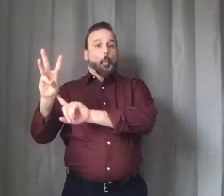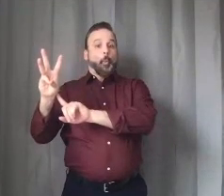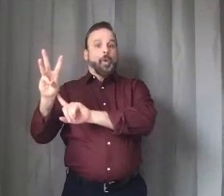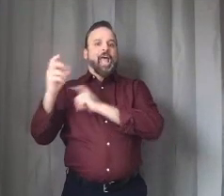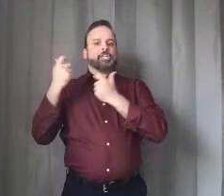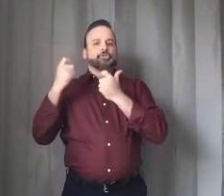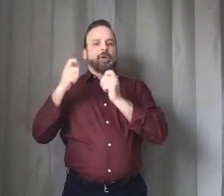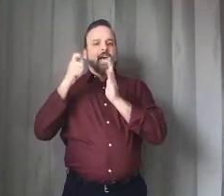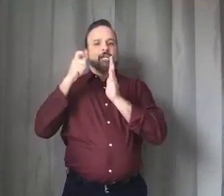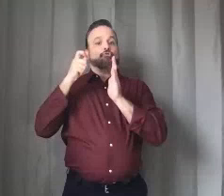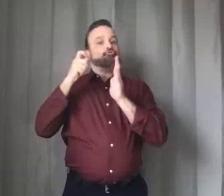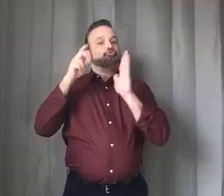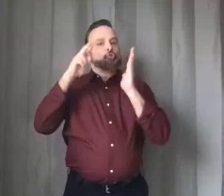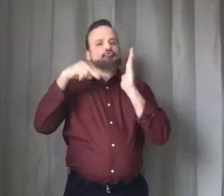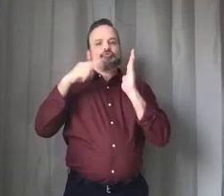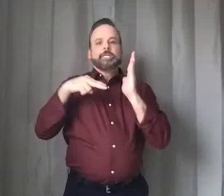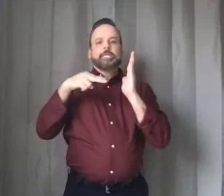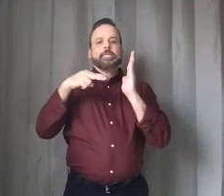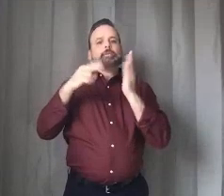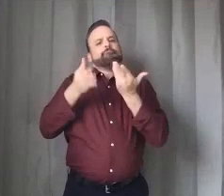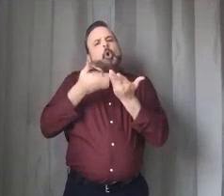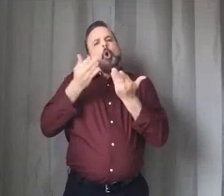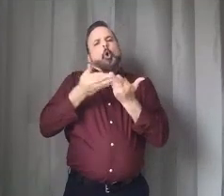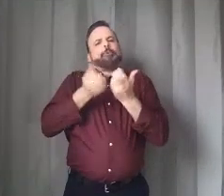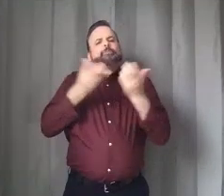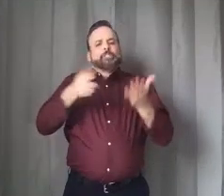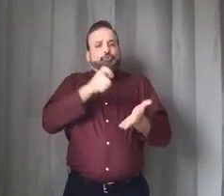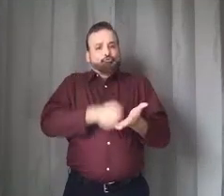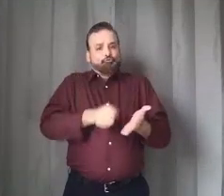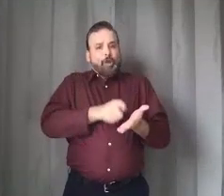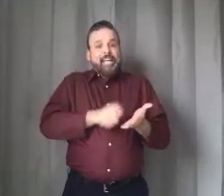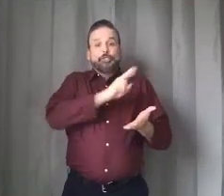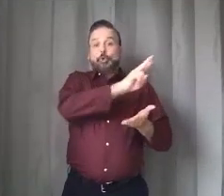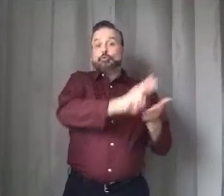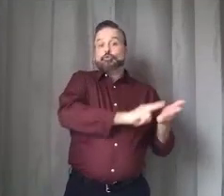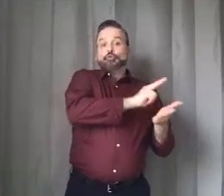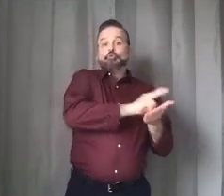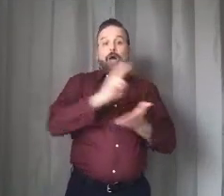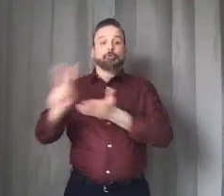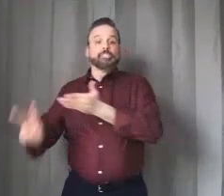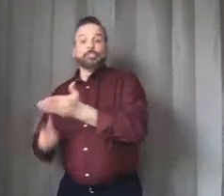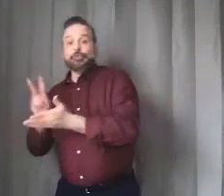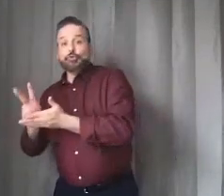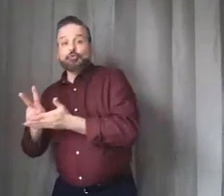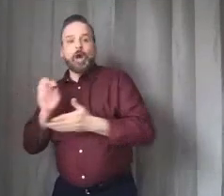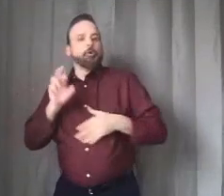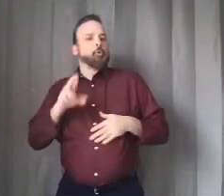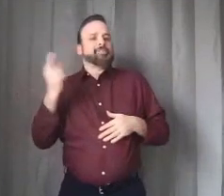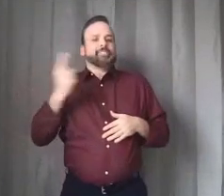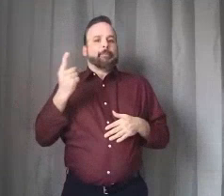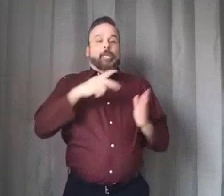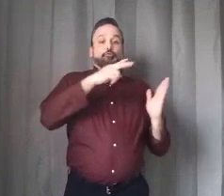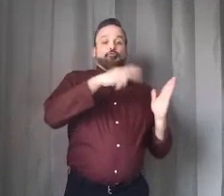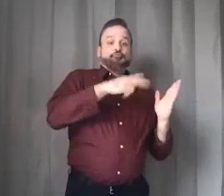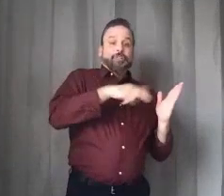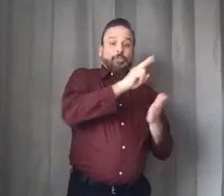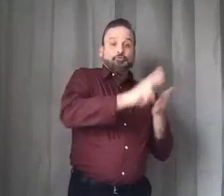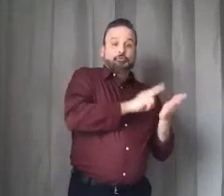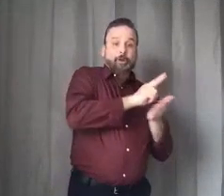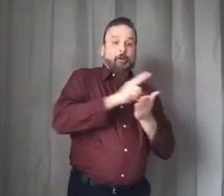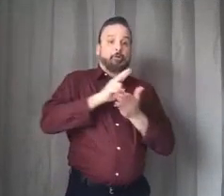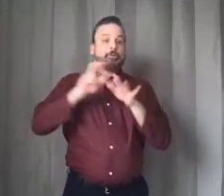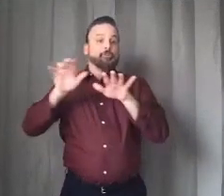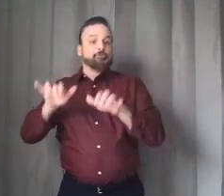much as you write. So like if you can do like 2 hours and 2 hours or 4 hours, just try to read every day if you